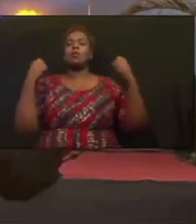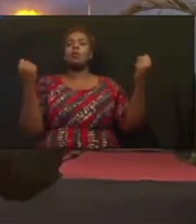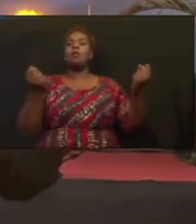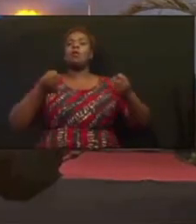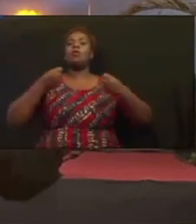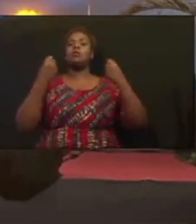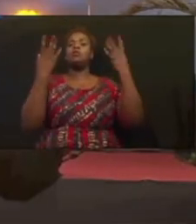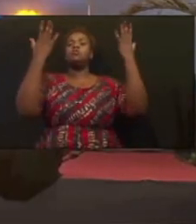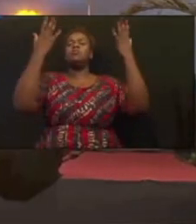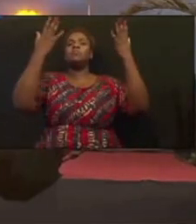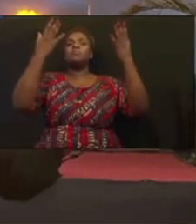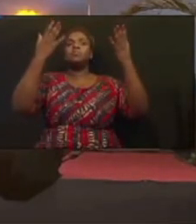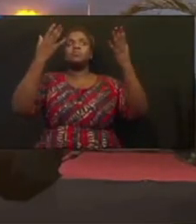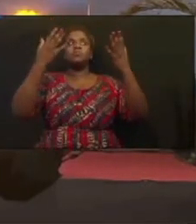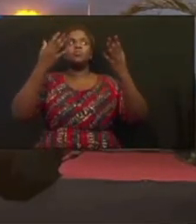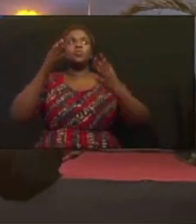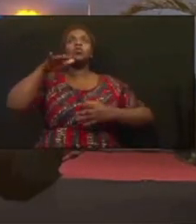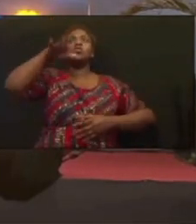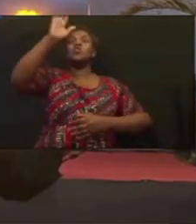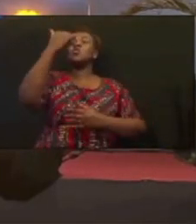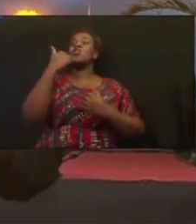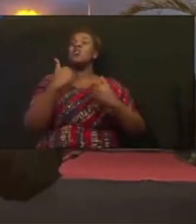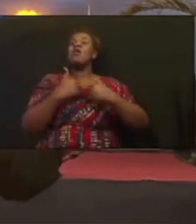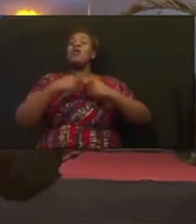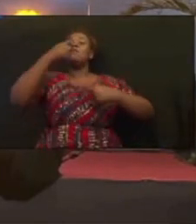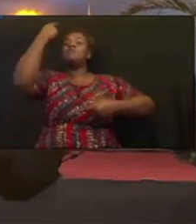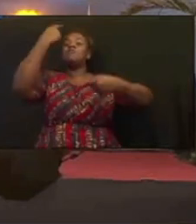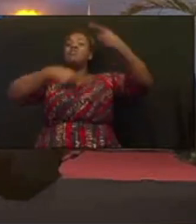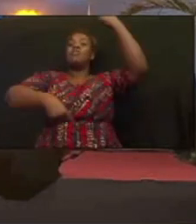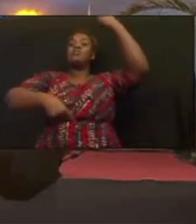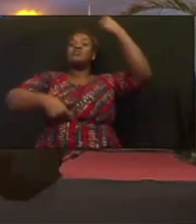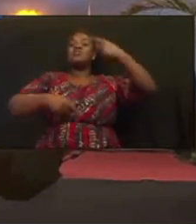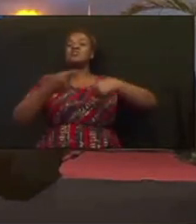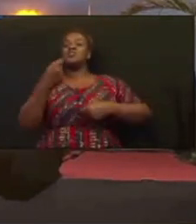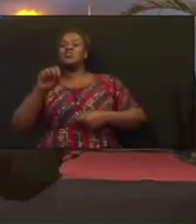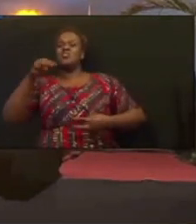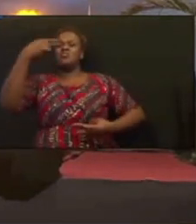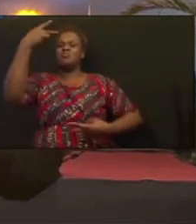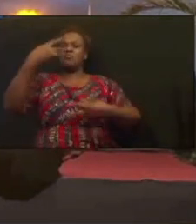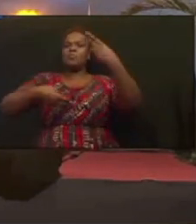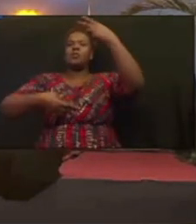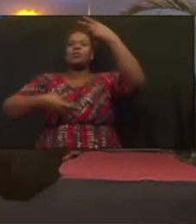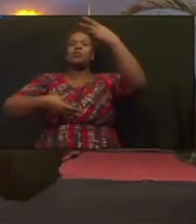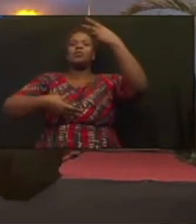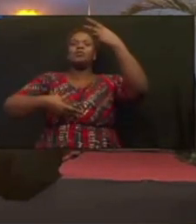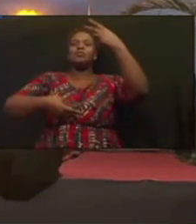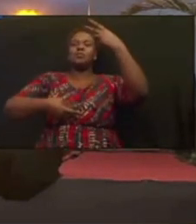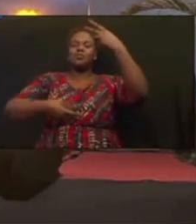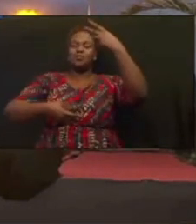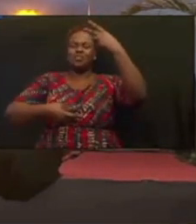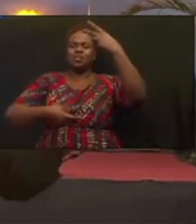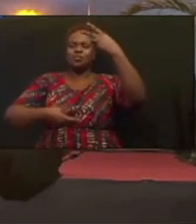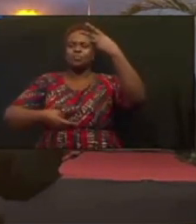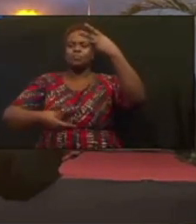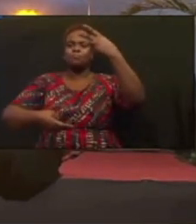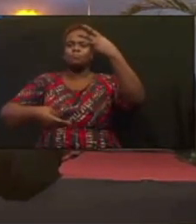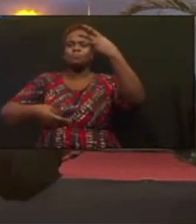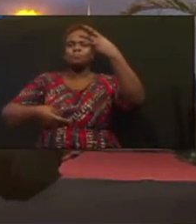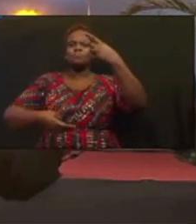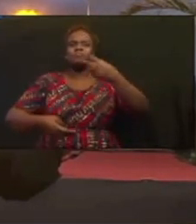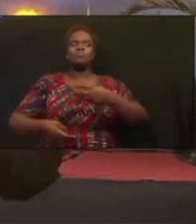Hallelujah, you have won the victory.